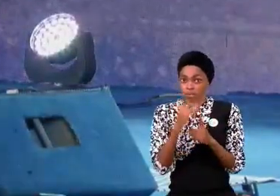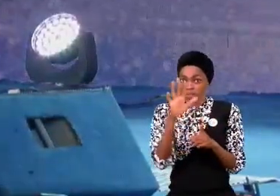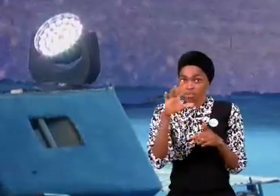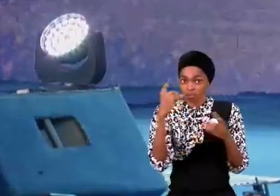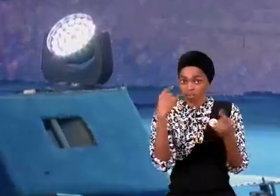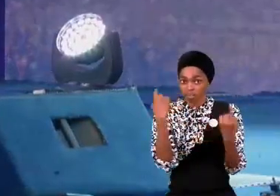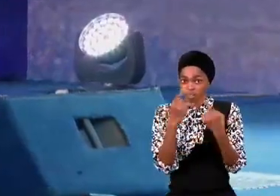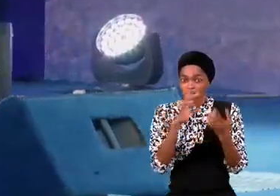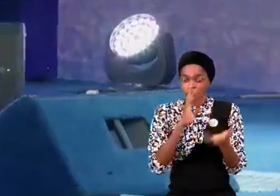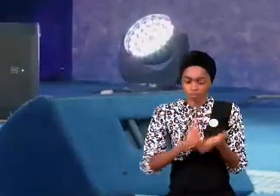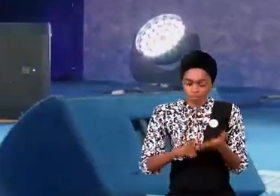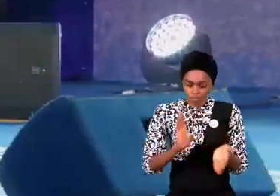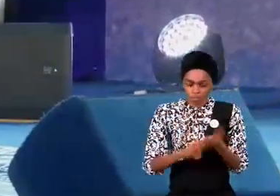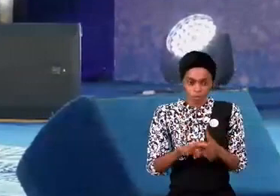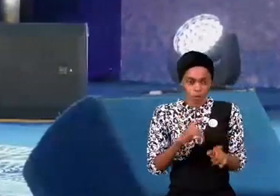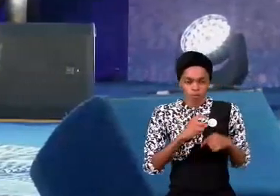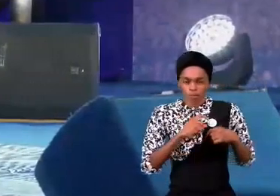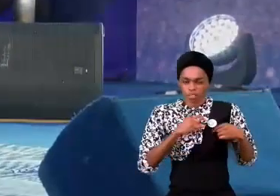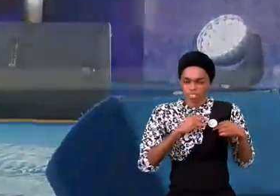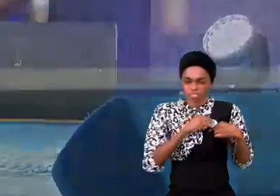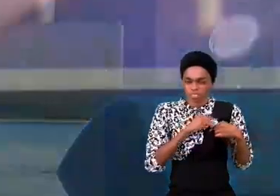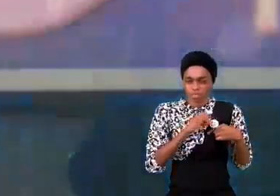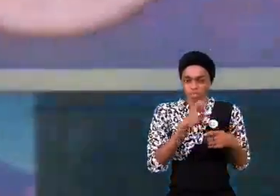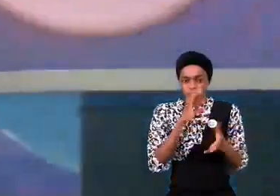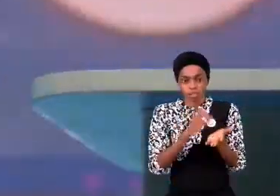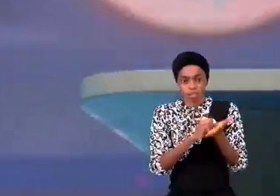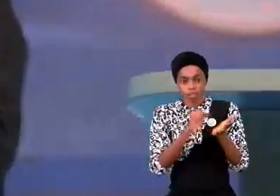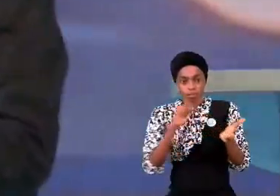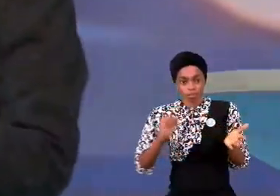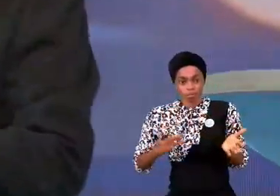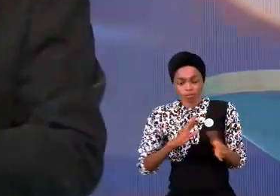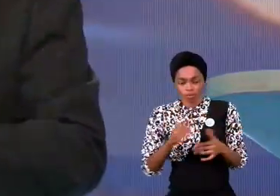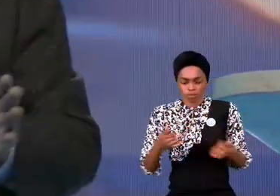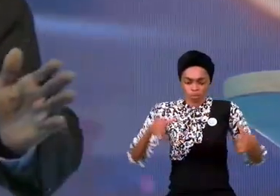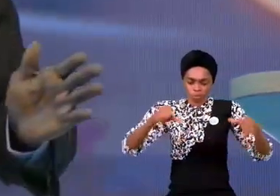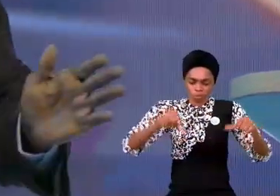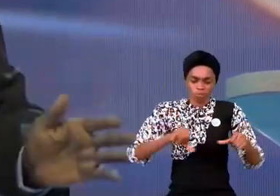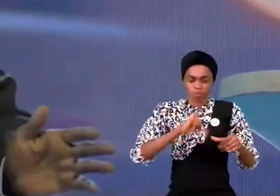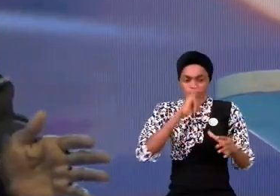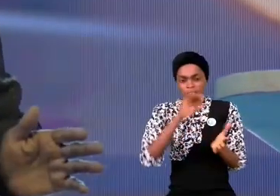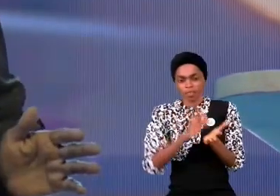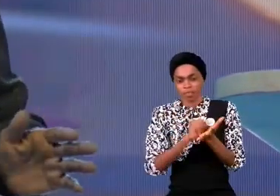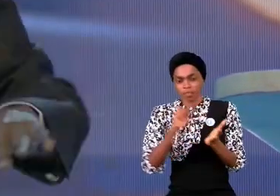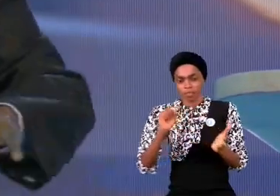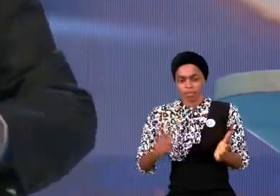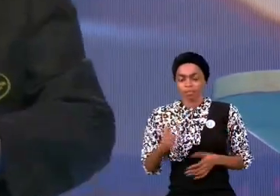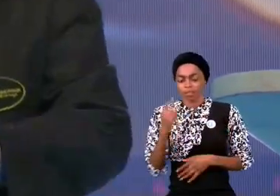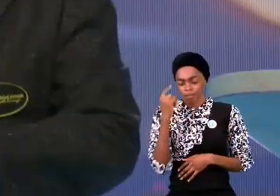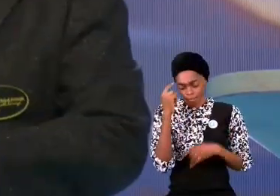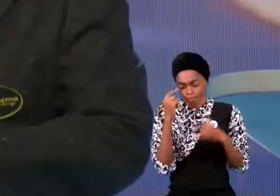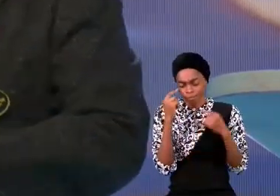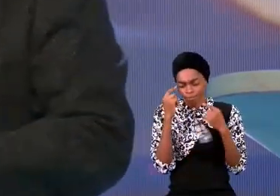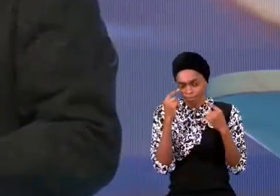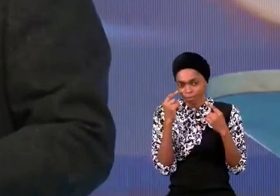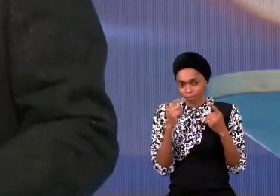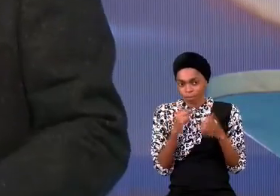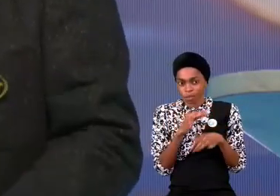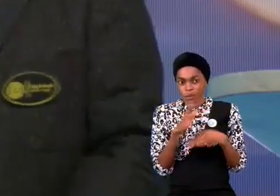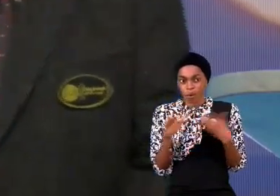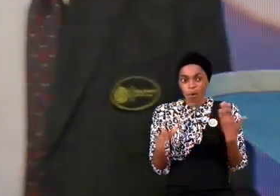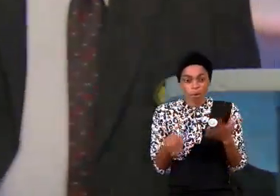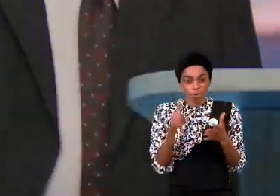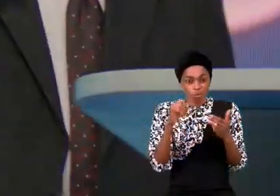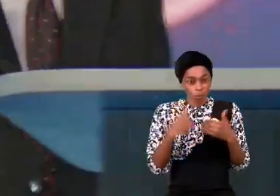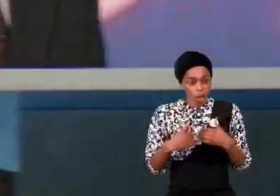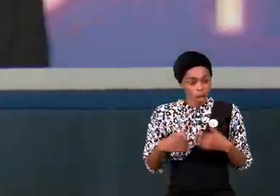about that. All that you have done, 10 years, 20 years, 30 years, many, many